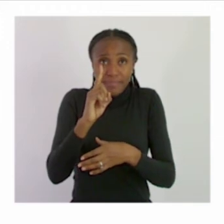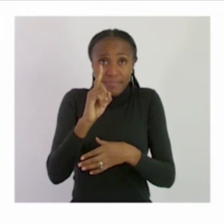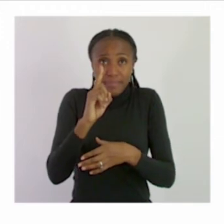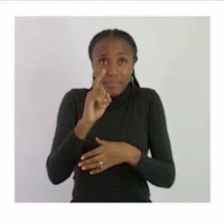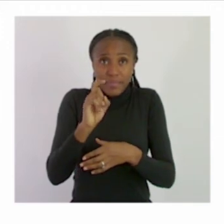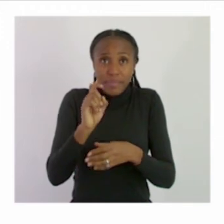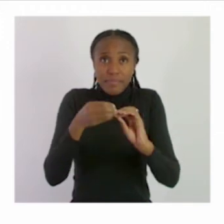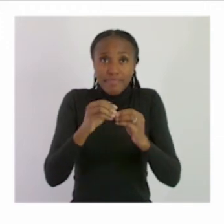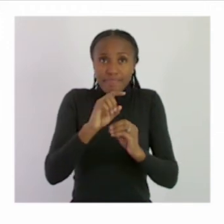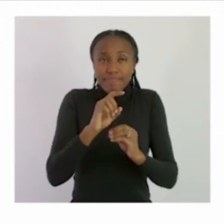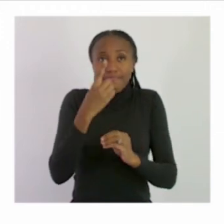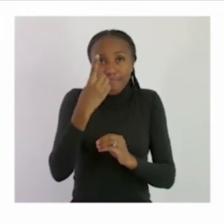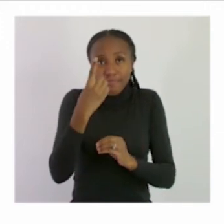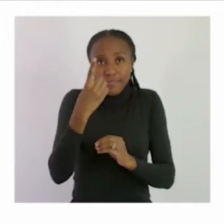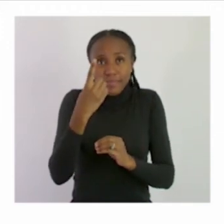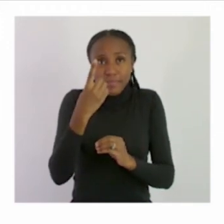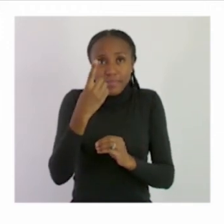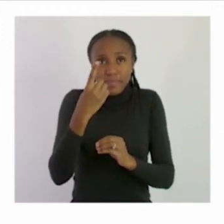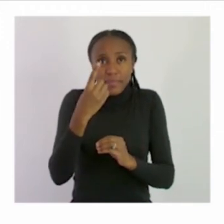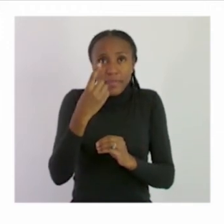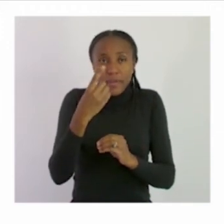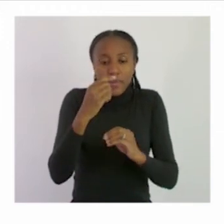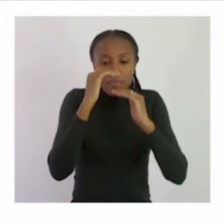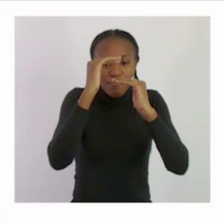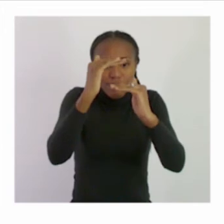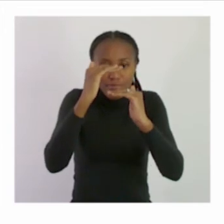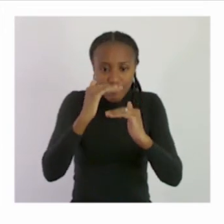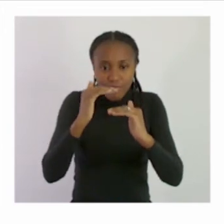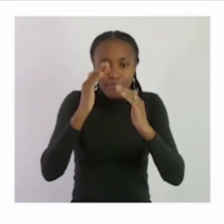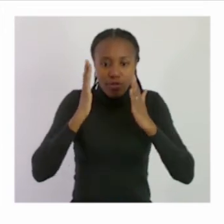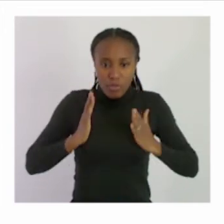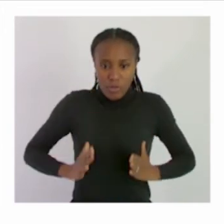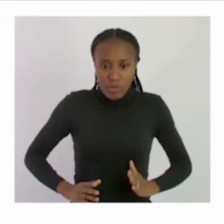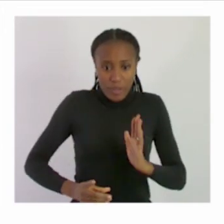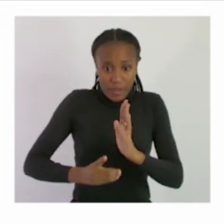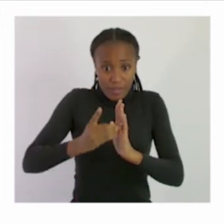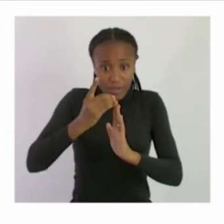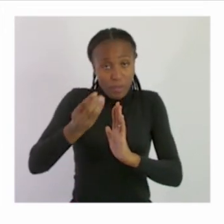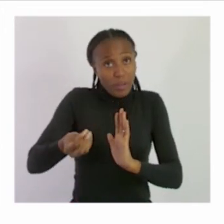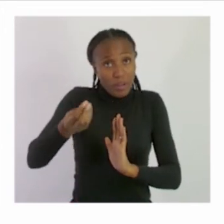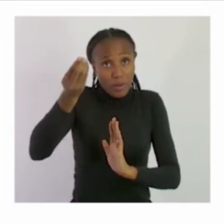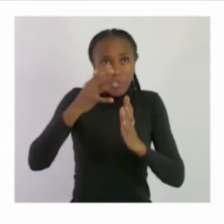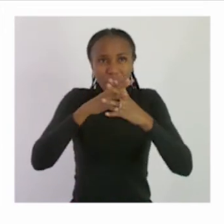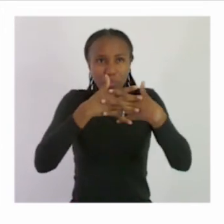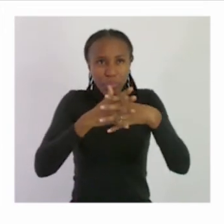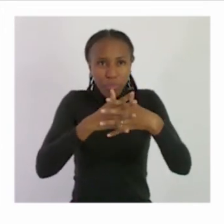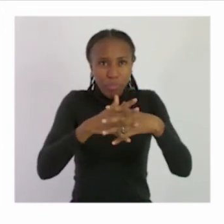Question 1. The following stage of human growth and development are mixed up.